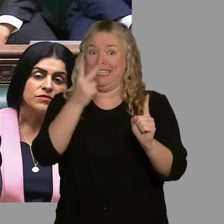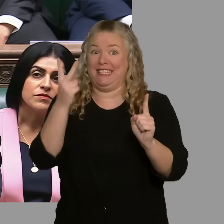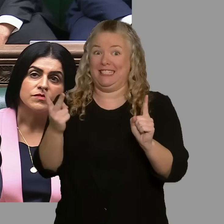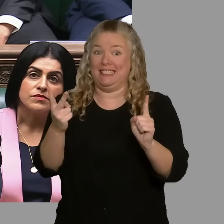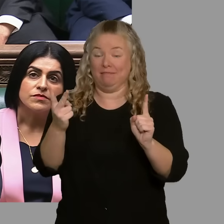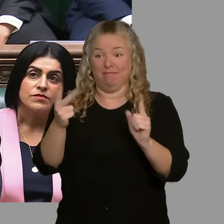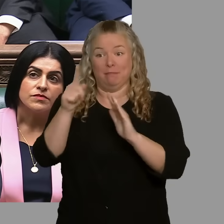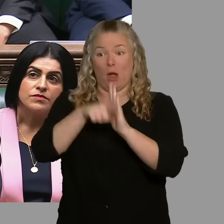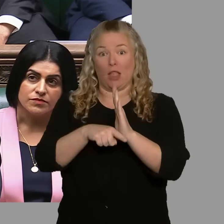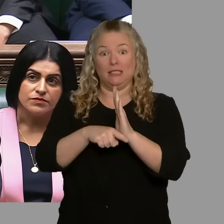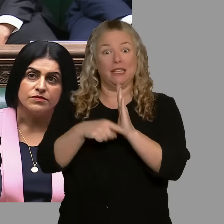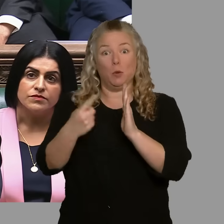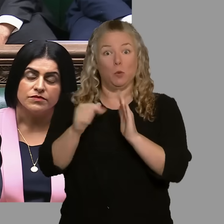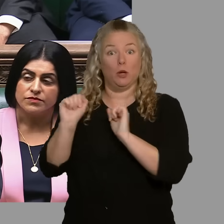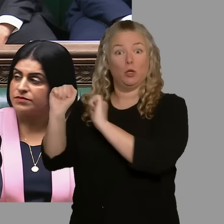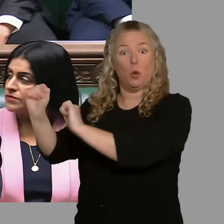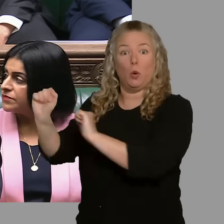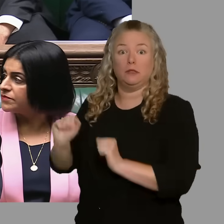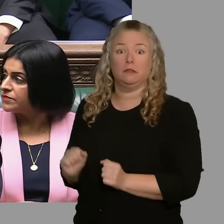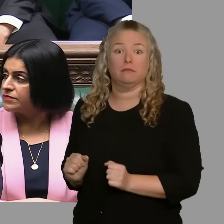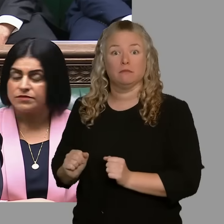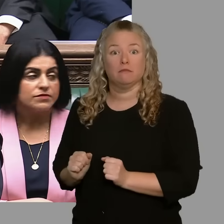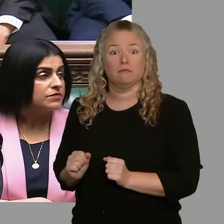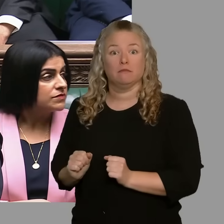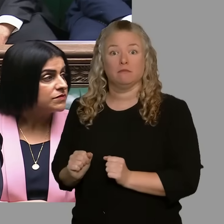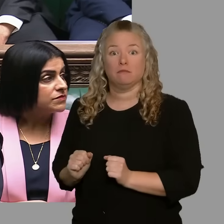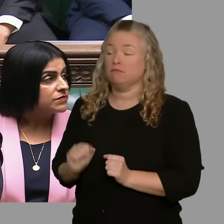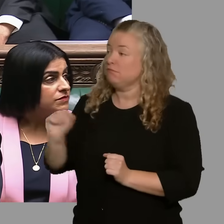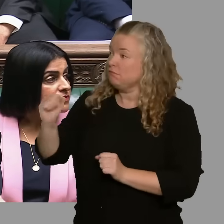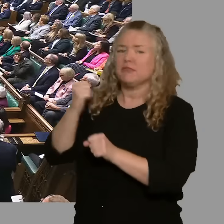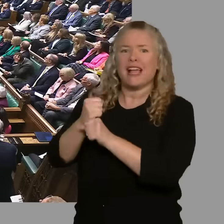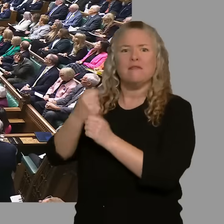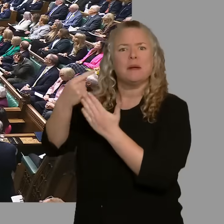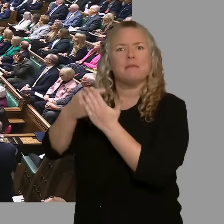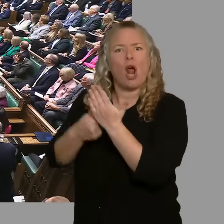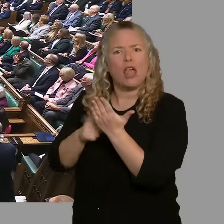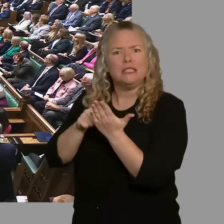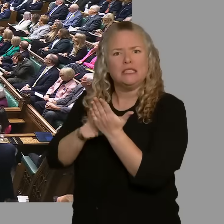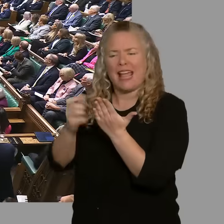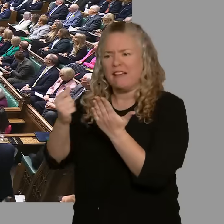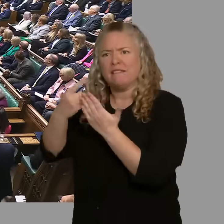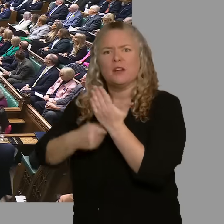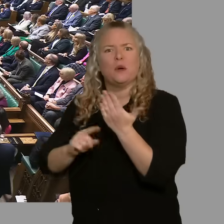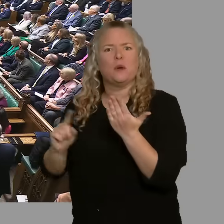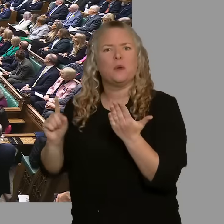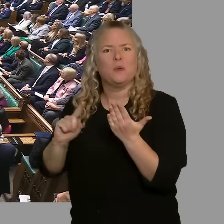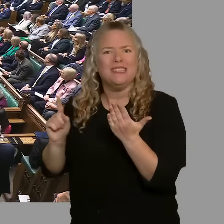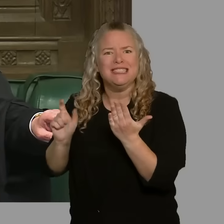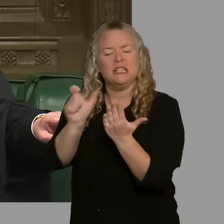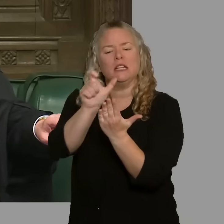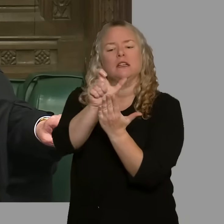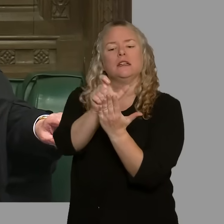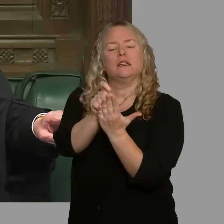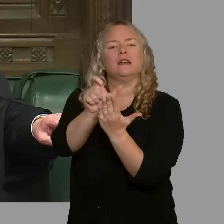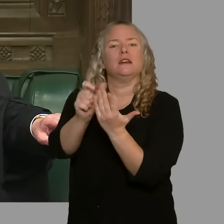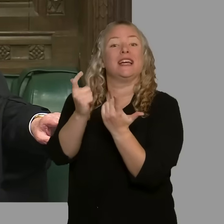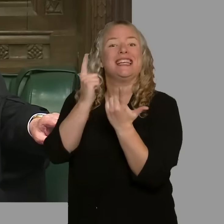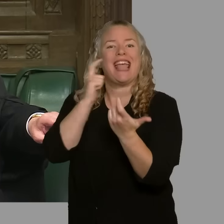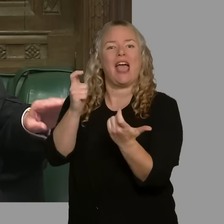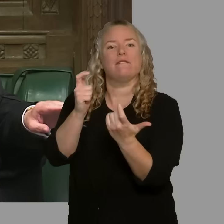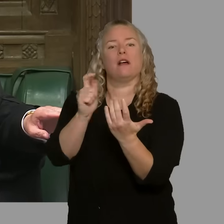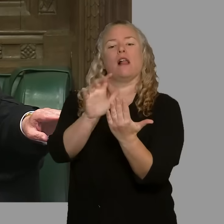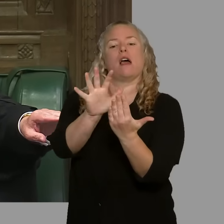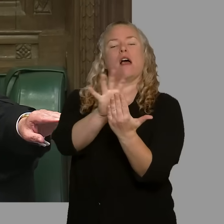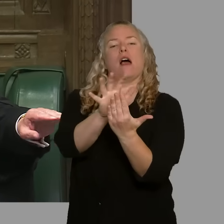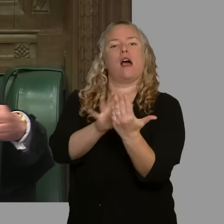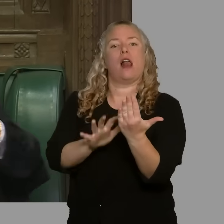describe China as an enemy. Instead, Mr. Stewart, somebody who is on the Speaker's panel, I've told once